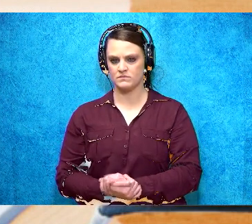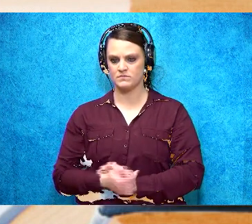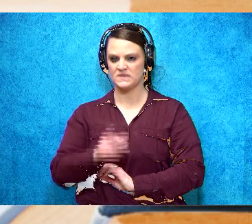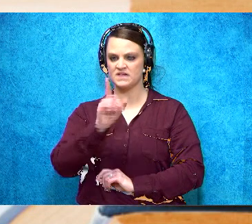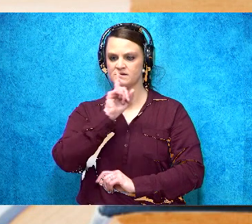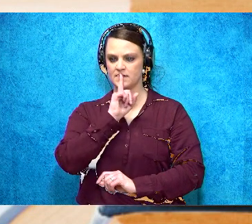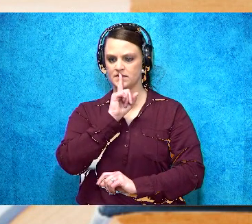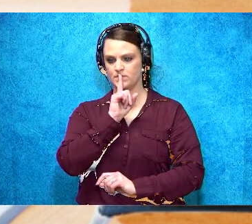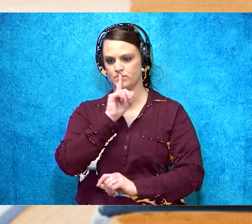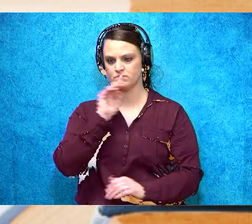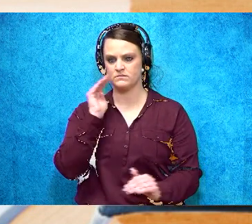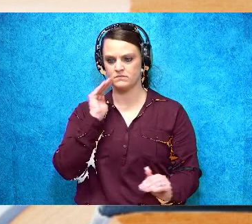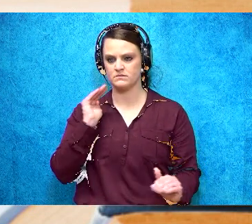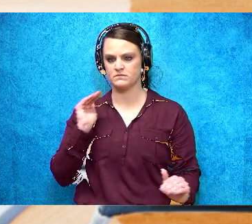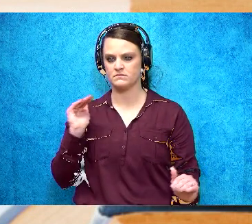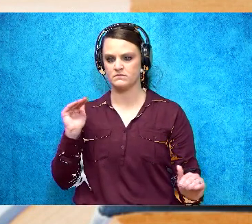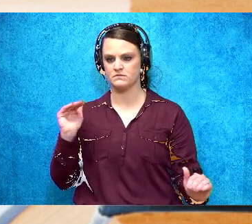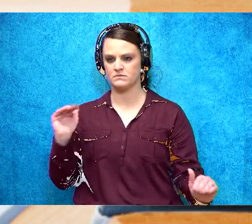silent